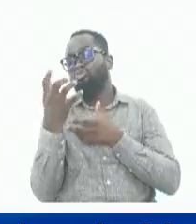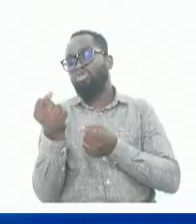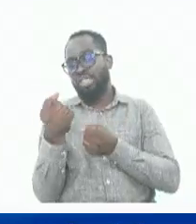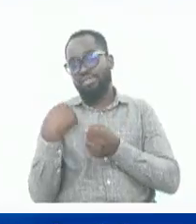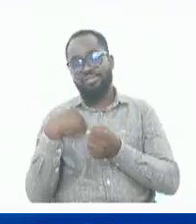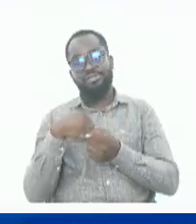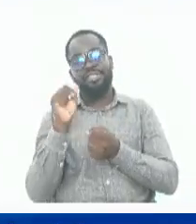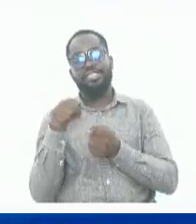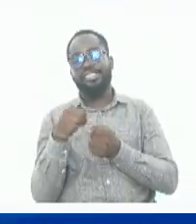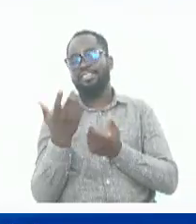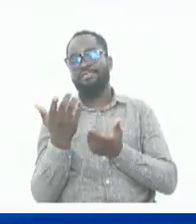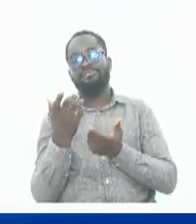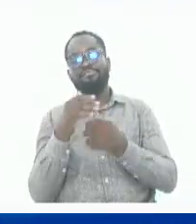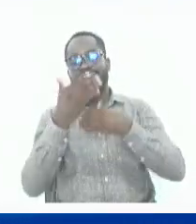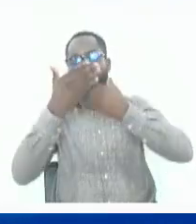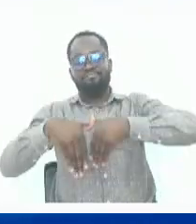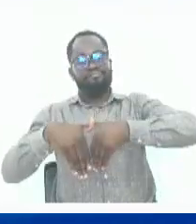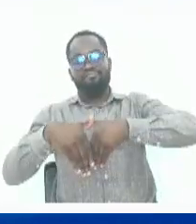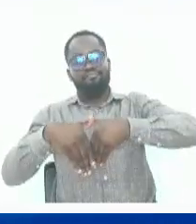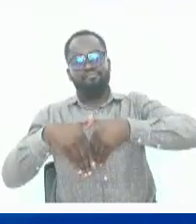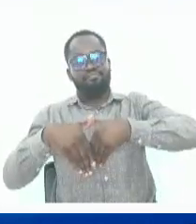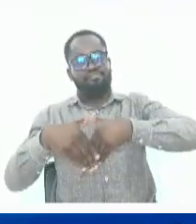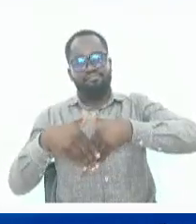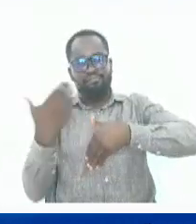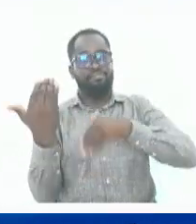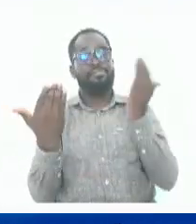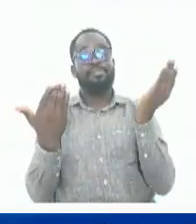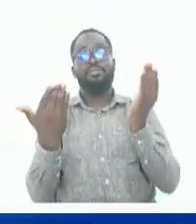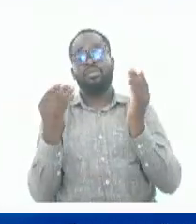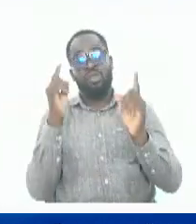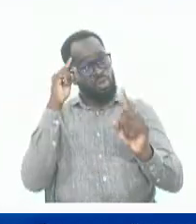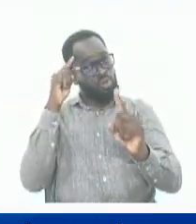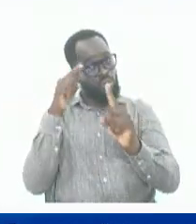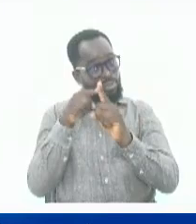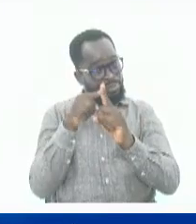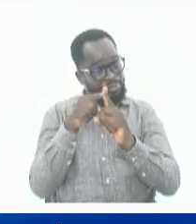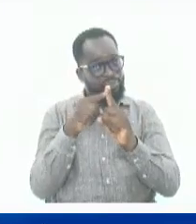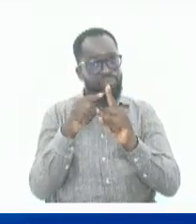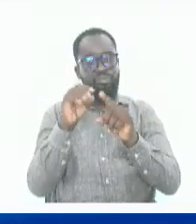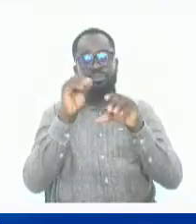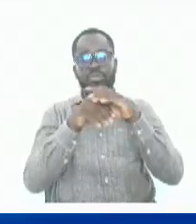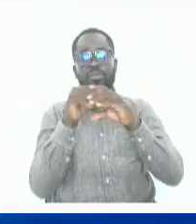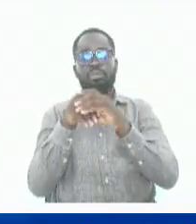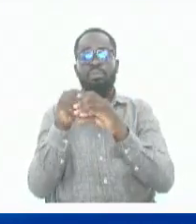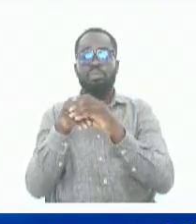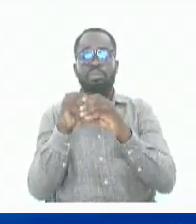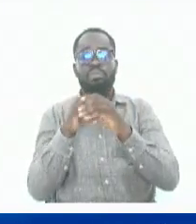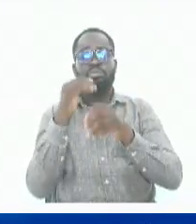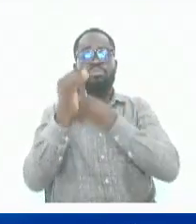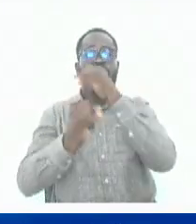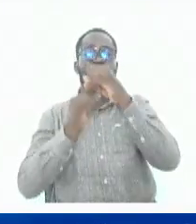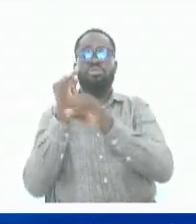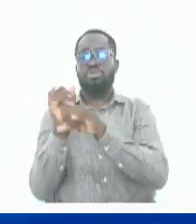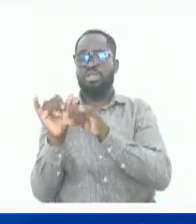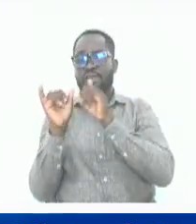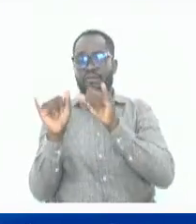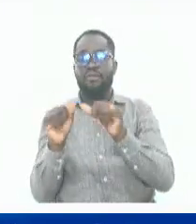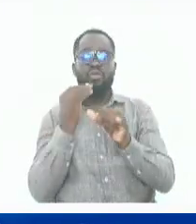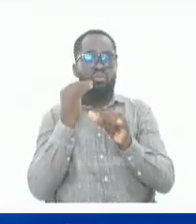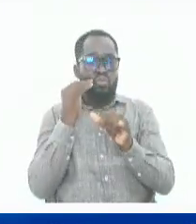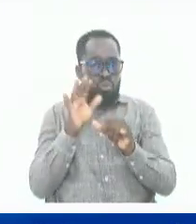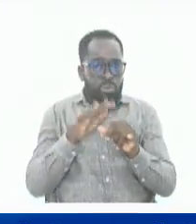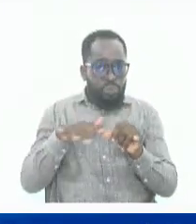an unlimited duration. The objective of the fund is to invest in a variety of domestic and international fixed income